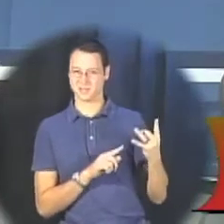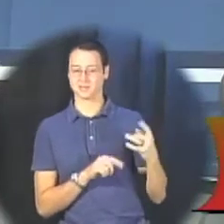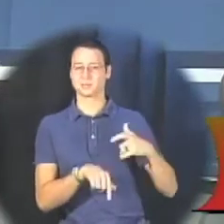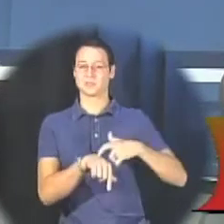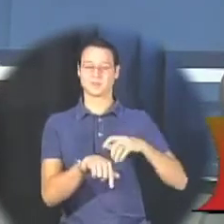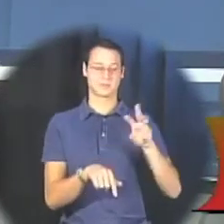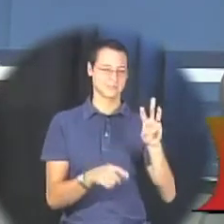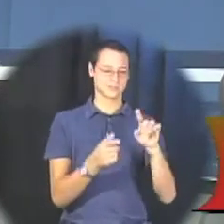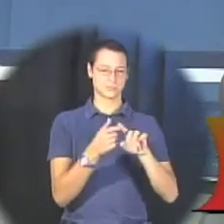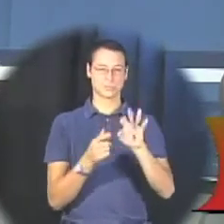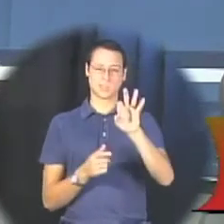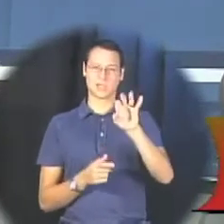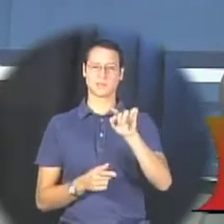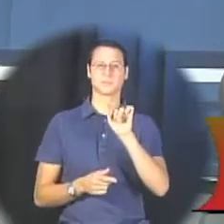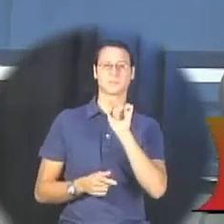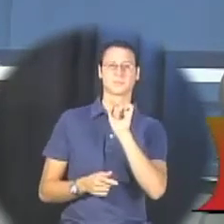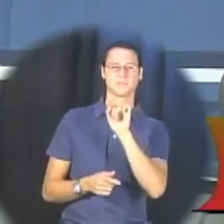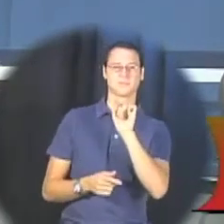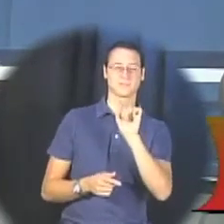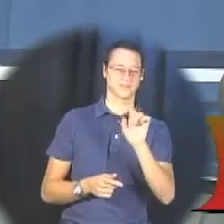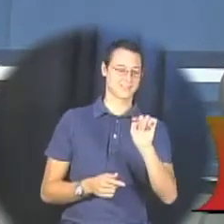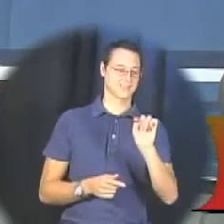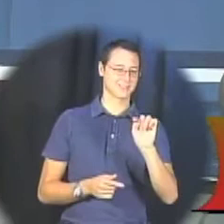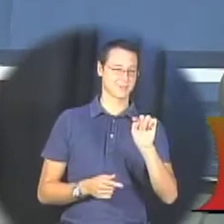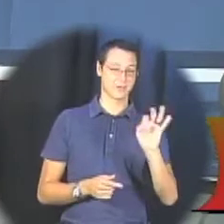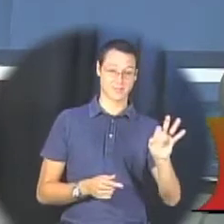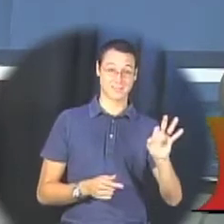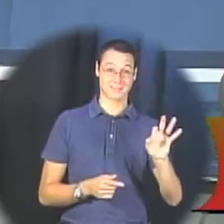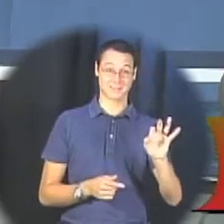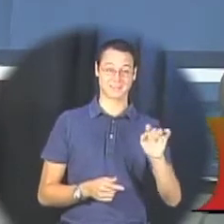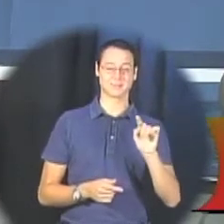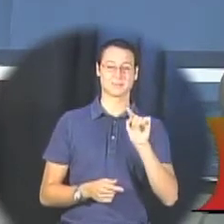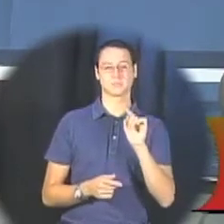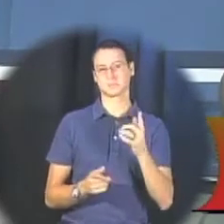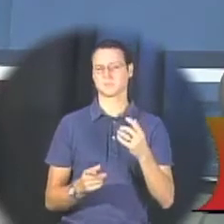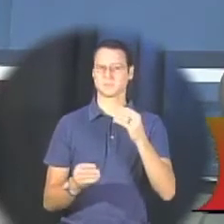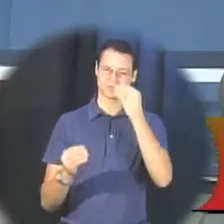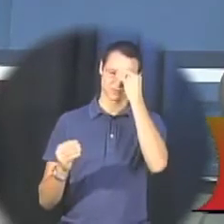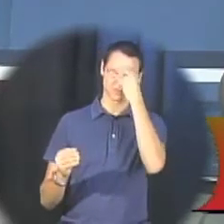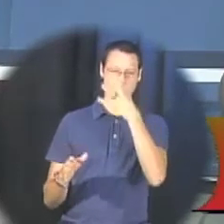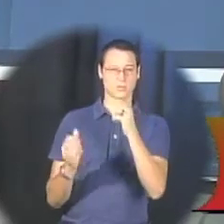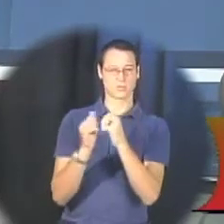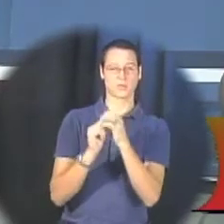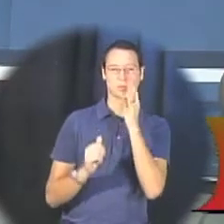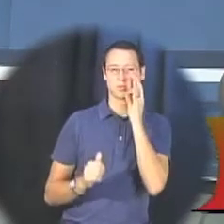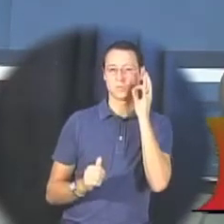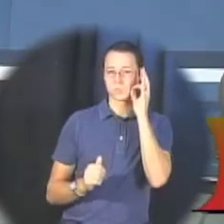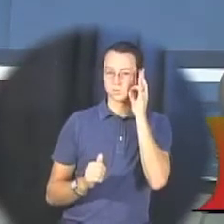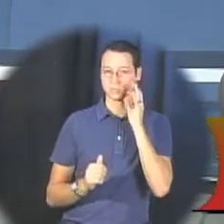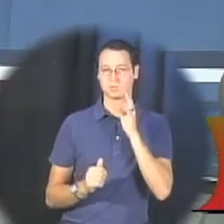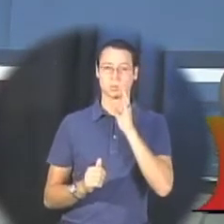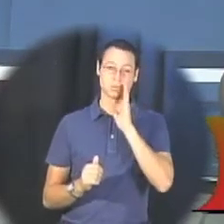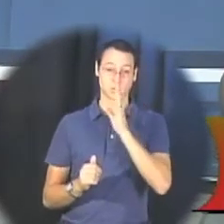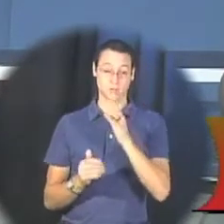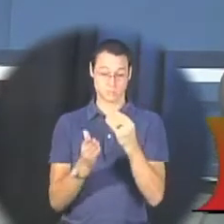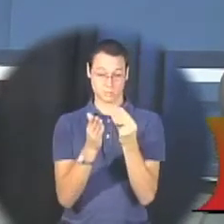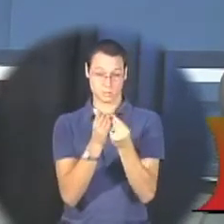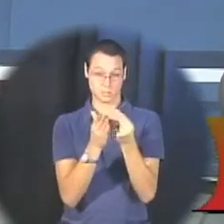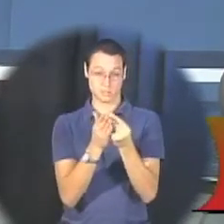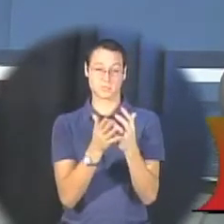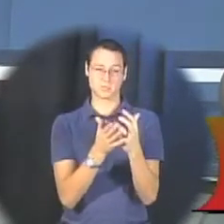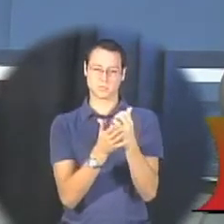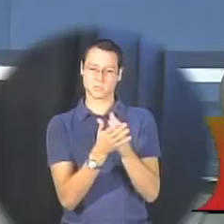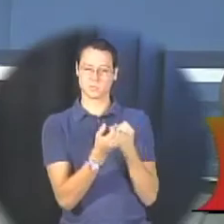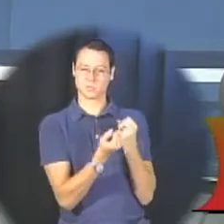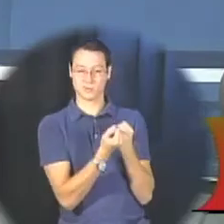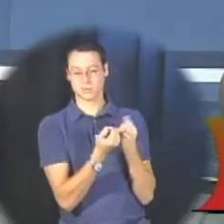the Orange Avenue Tijuana Flats. Please say you're with Boone when you place your order. Best Place will get a percent of the profits. Come and support Best